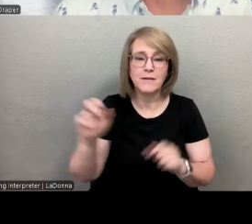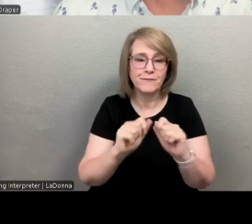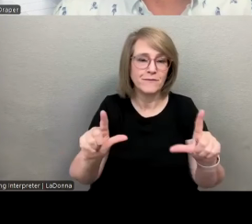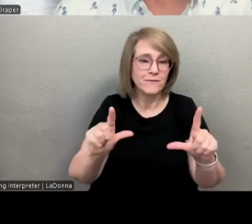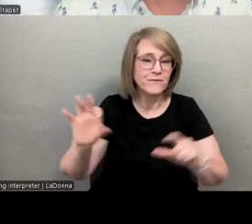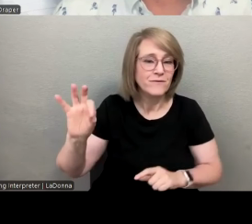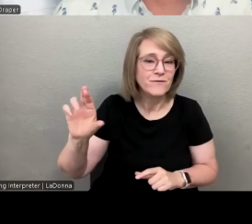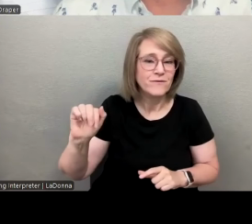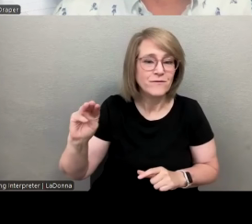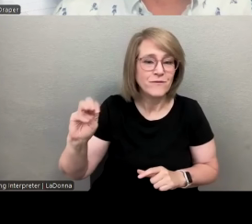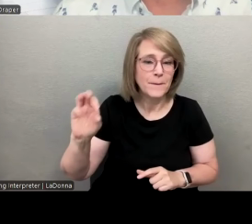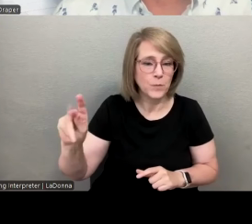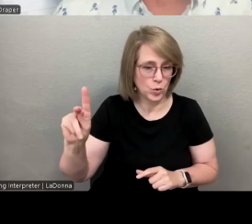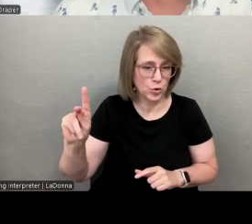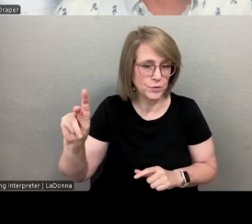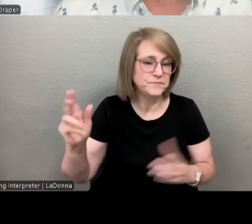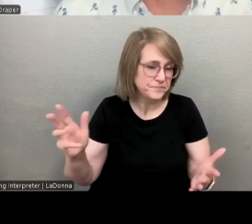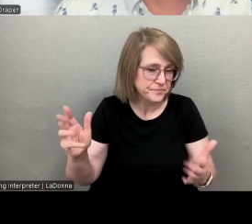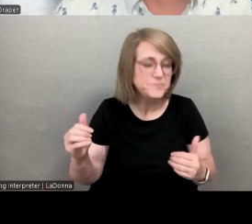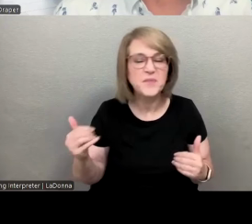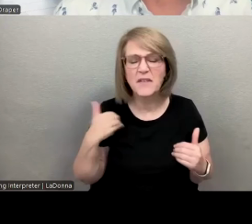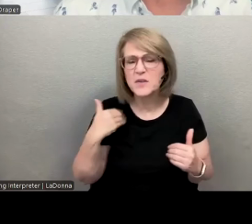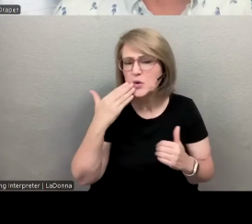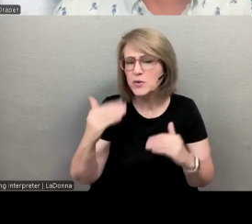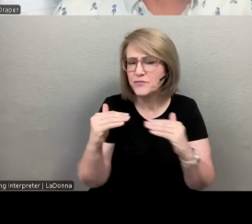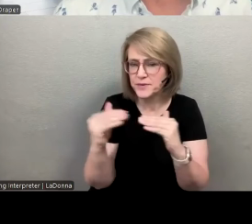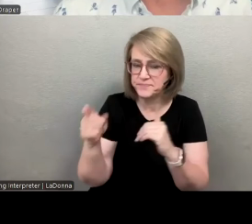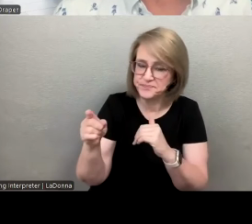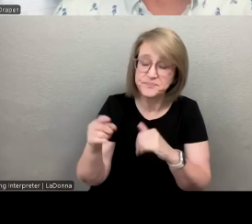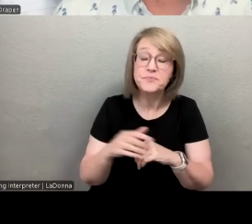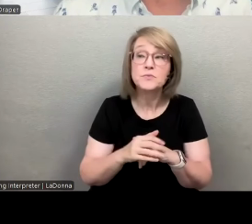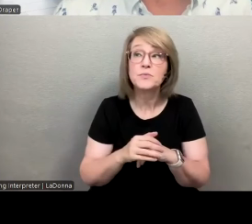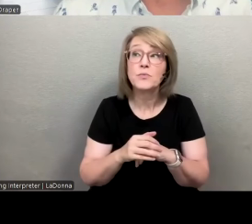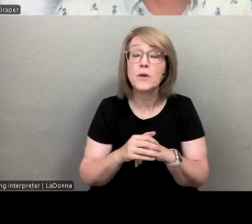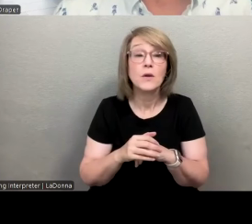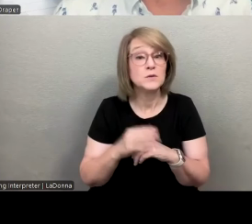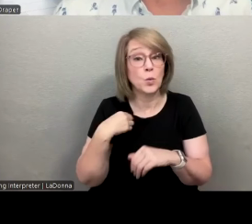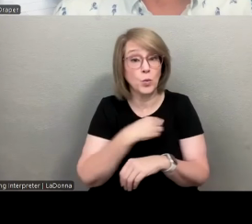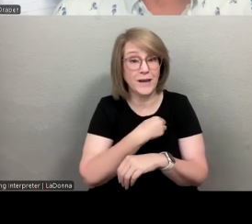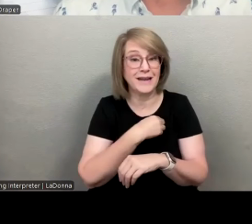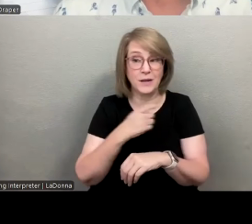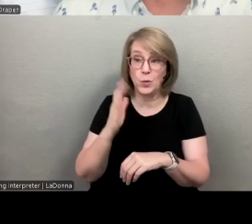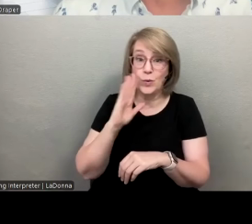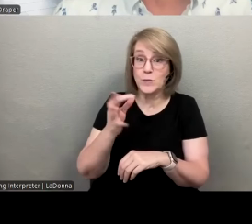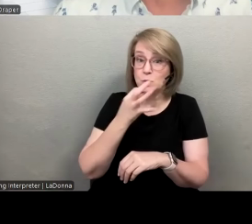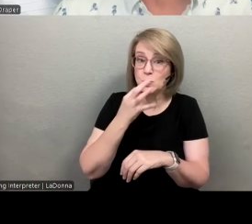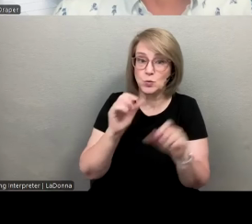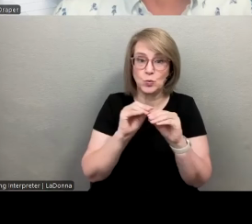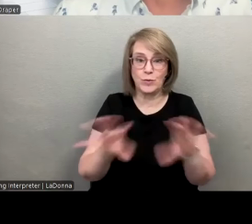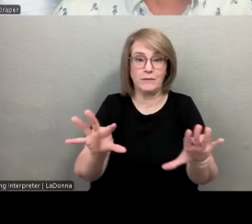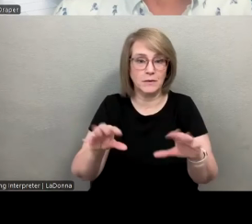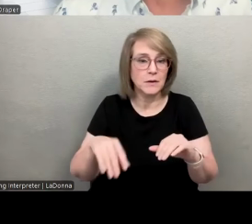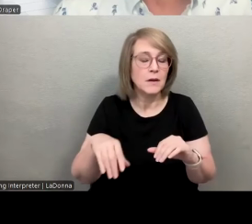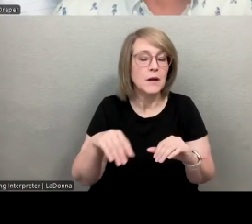have built and are about ready to release a training platform that gives feedback on cultural competence